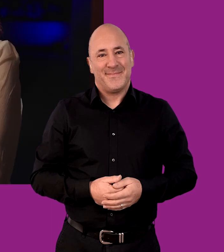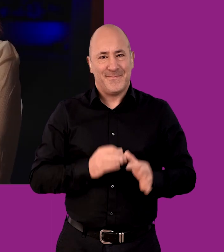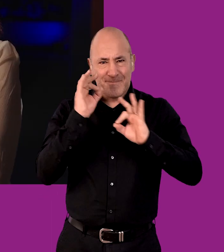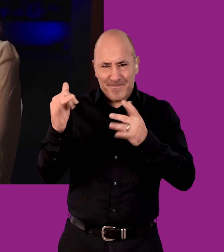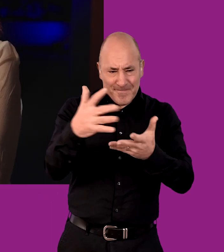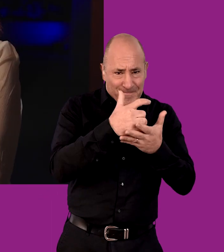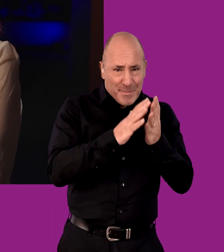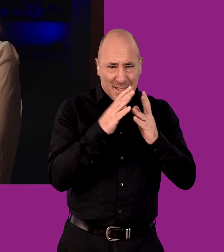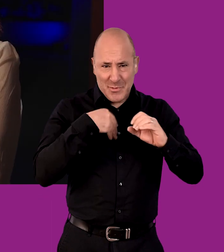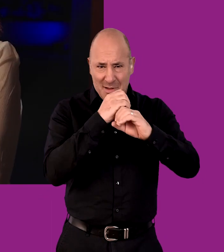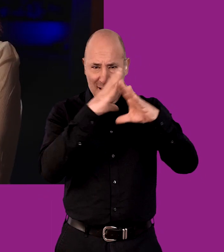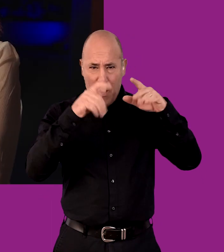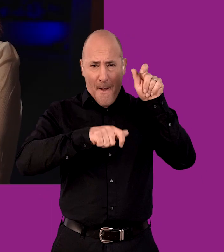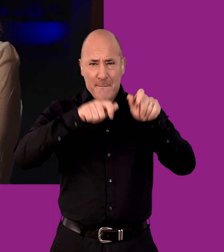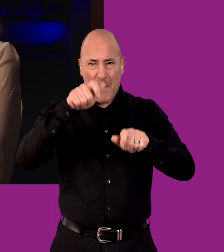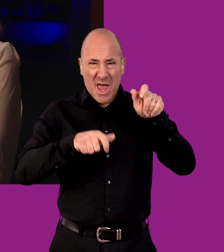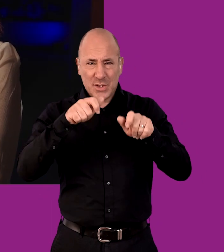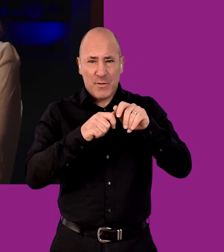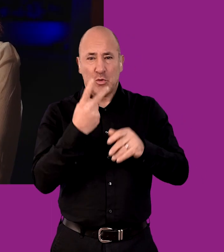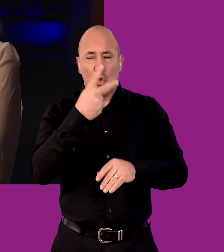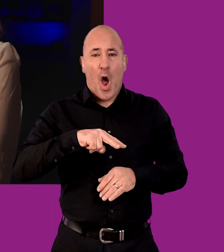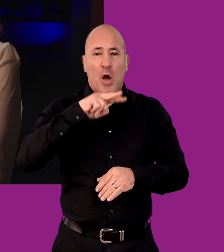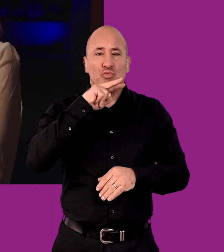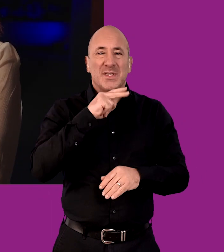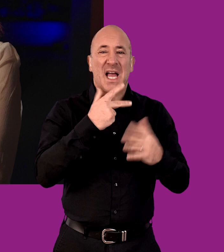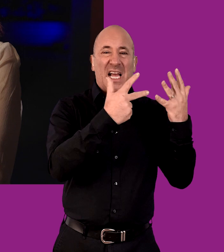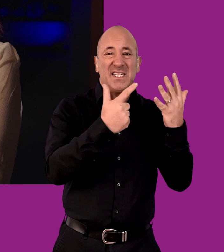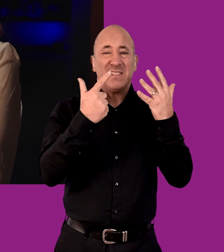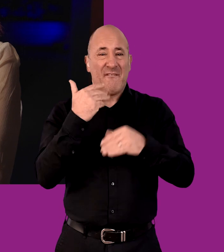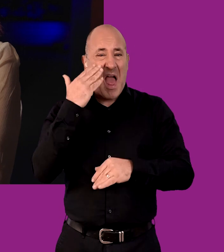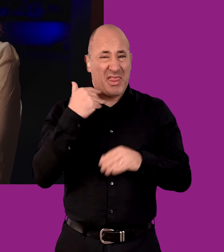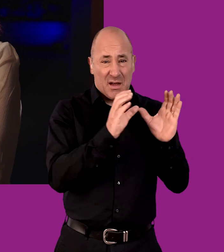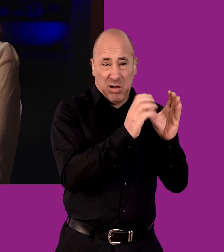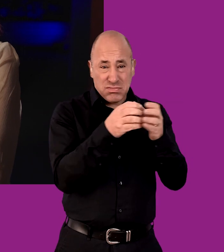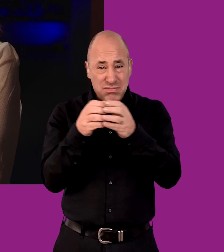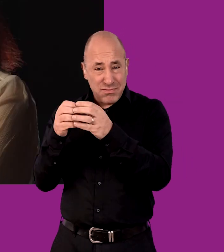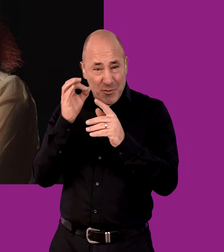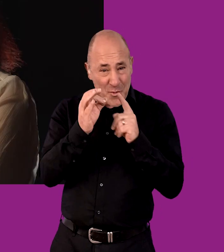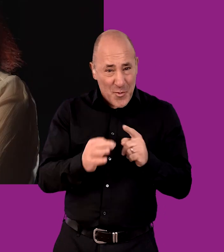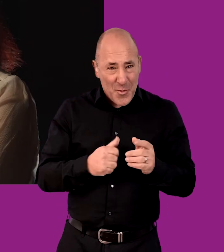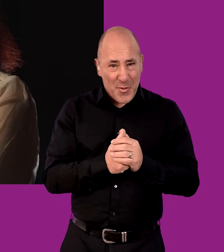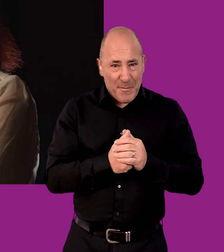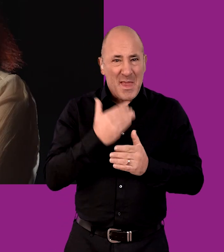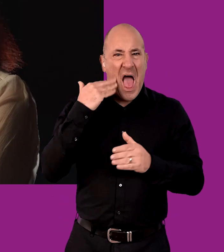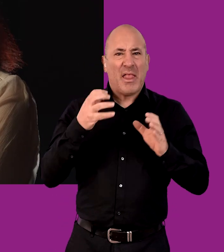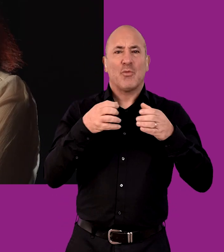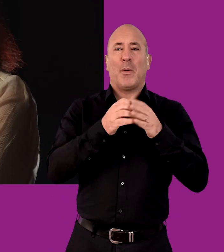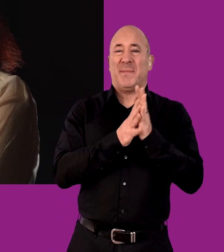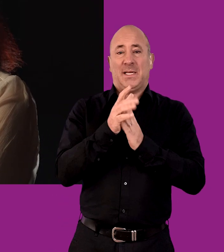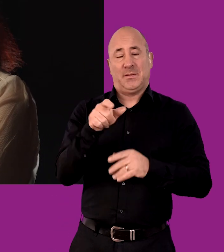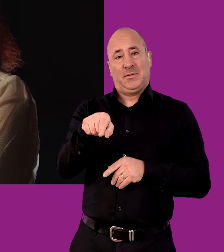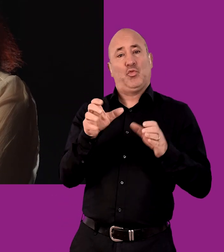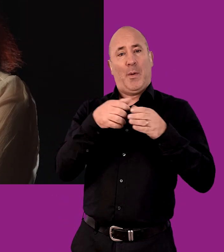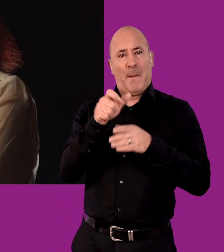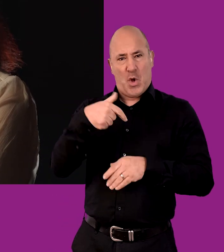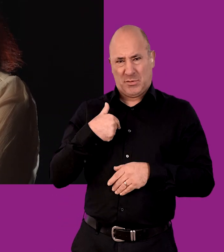Census 2021 has helped us provide detailed population figures on 287 ethnic groups. An ethnic group is the group a